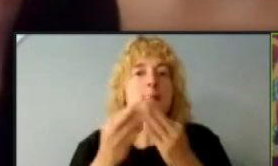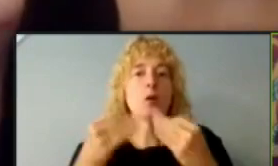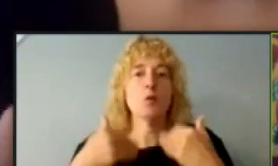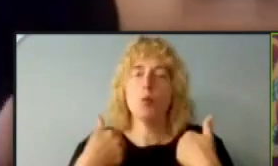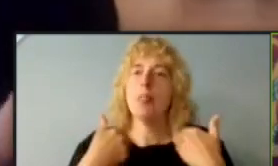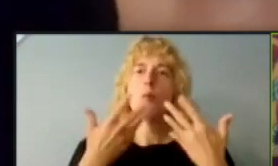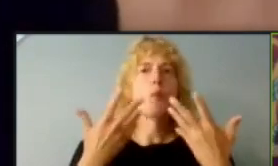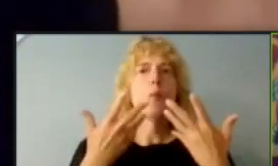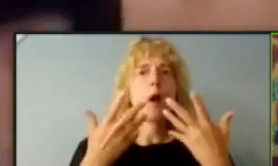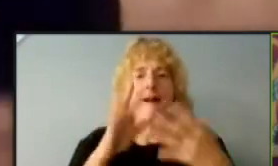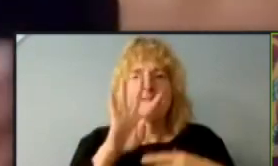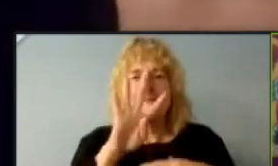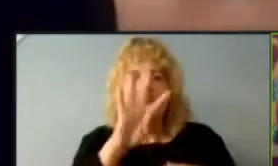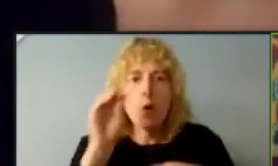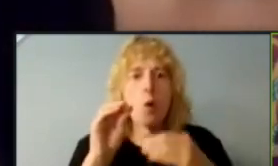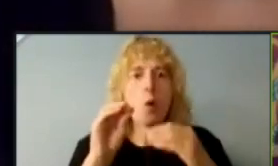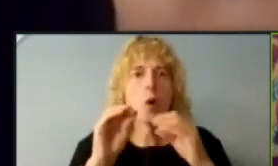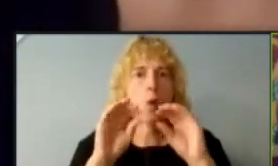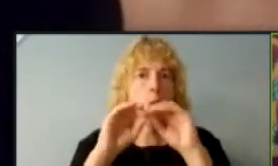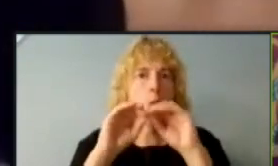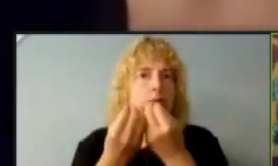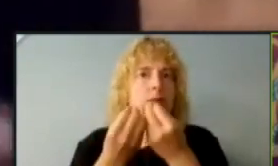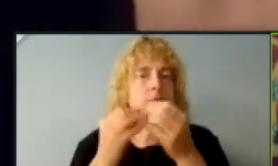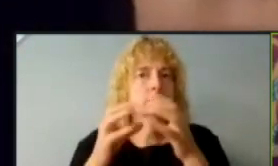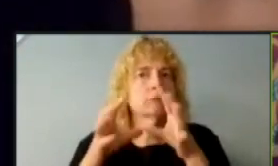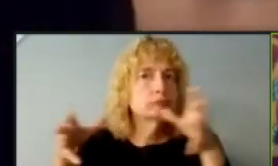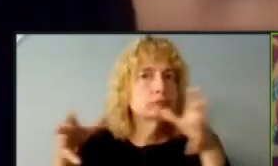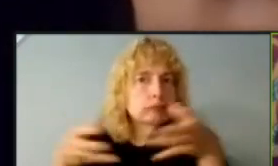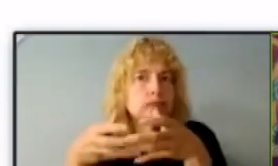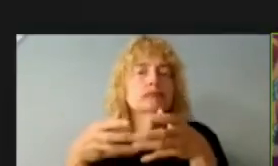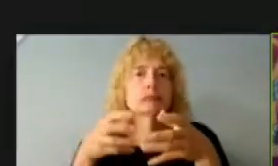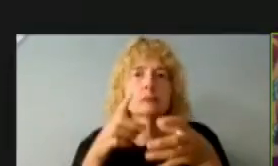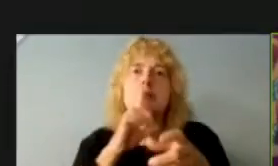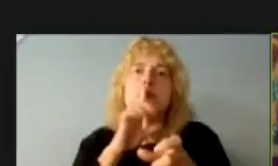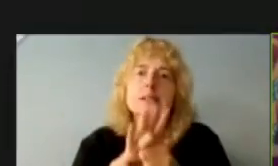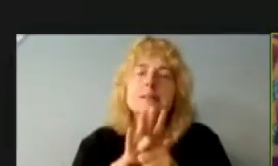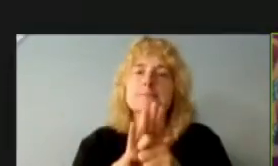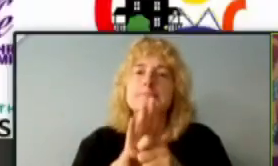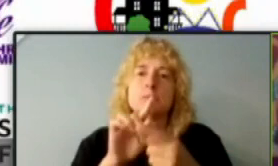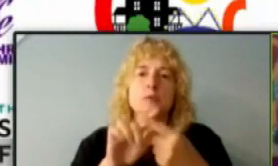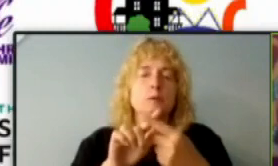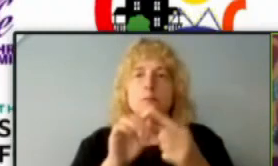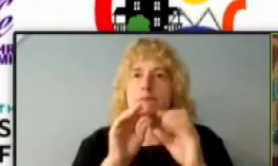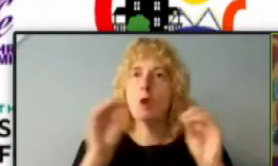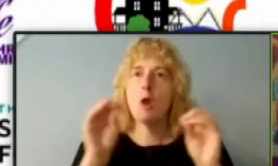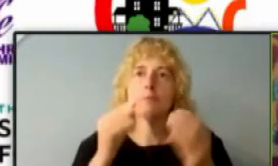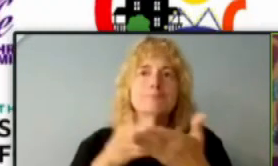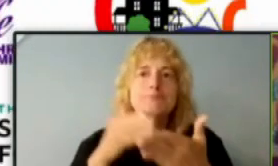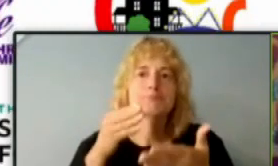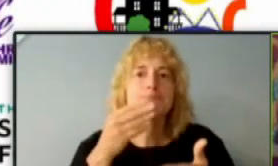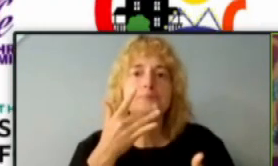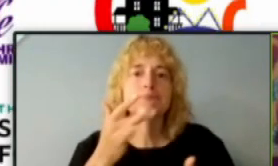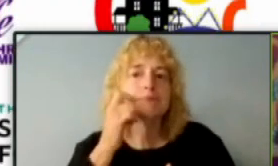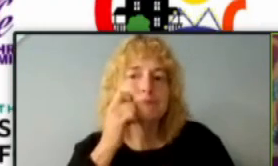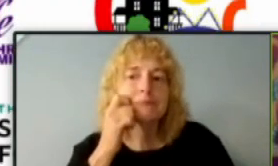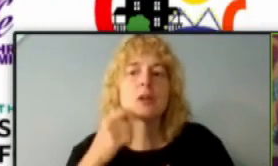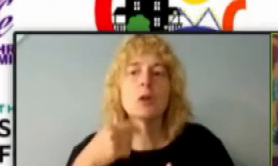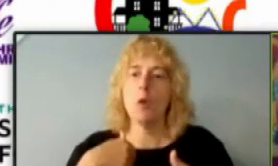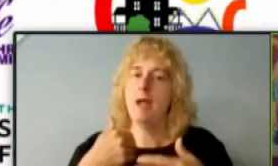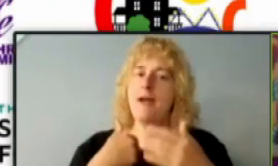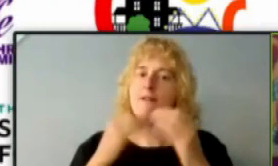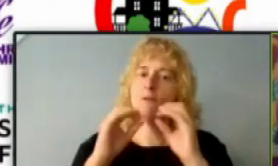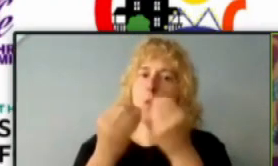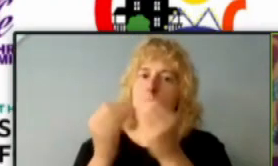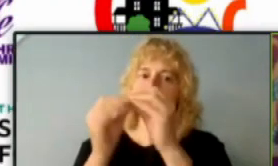awesome, committed, anti-racist, and towards uplifting our community. Our organizations are faith-based groups. You see